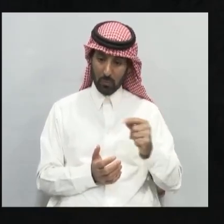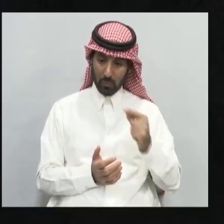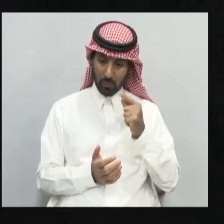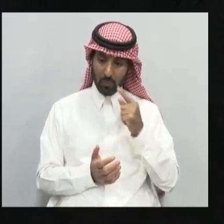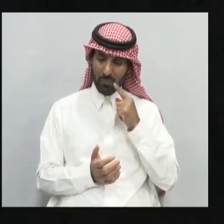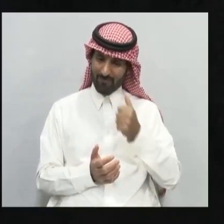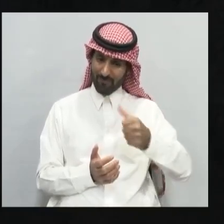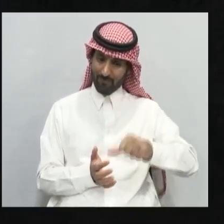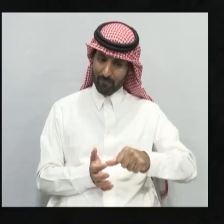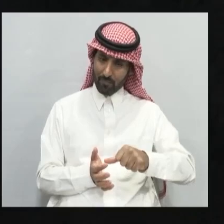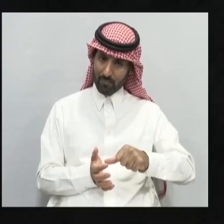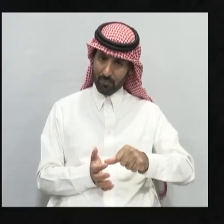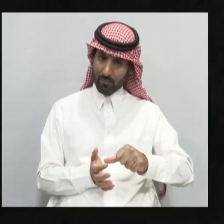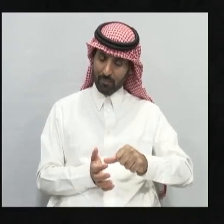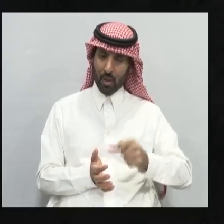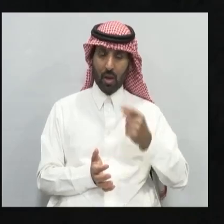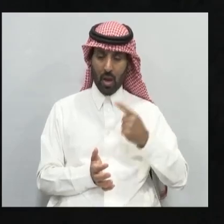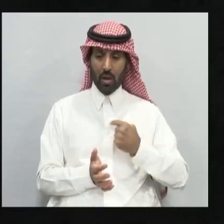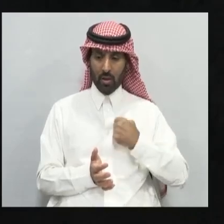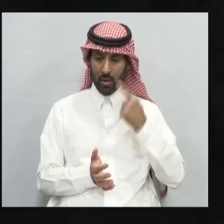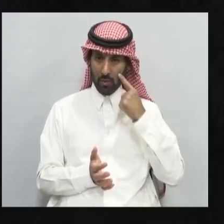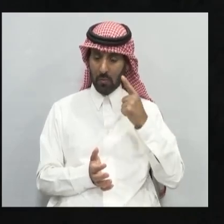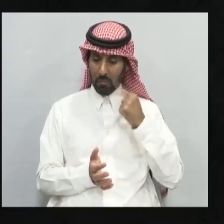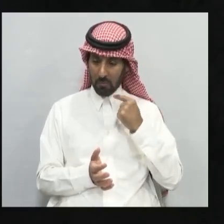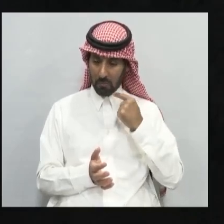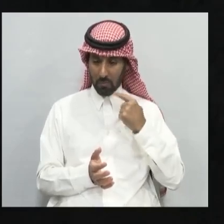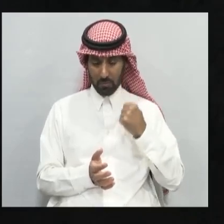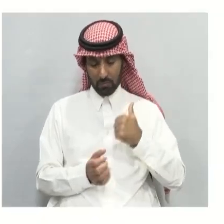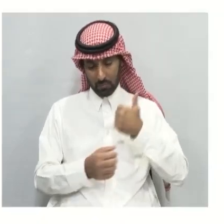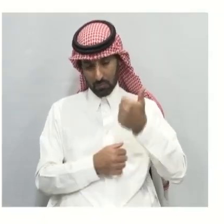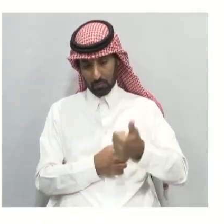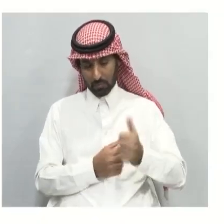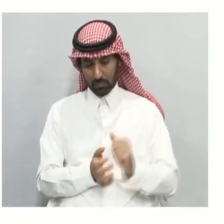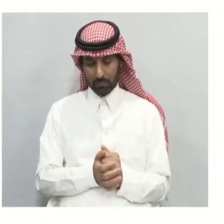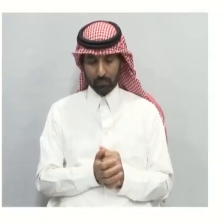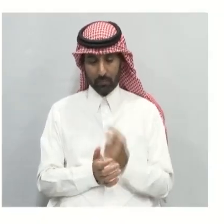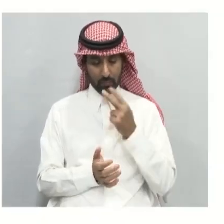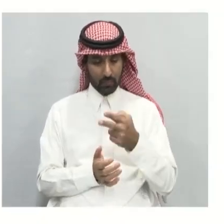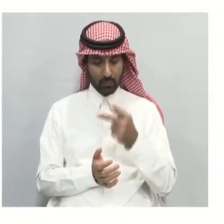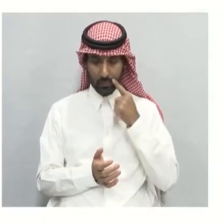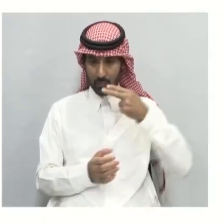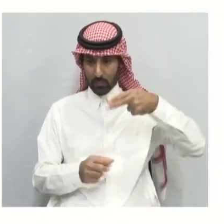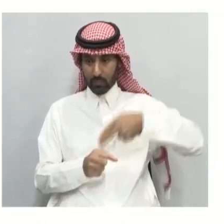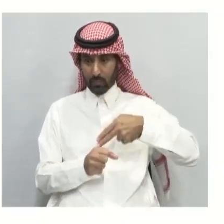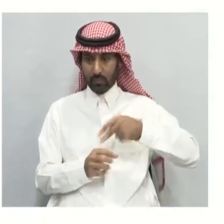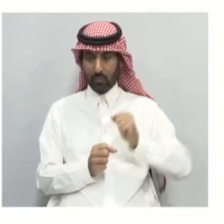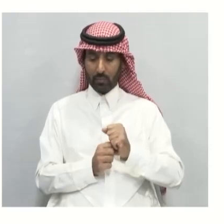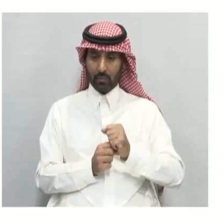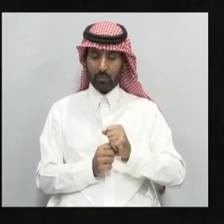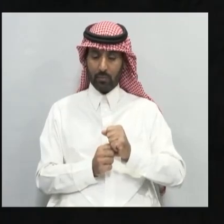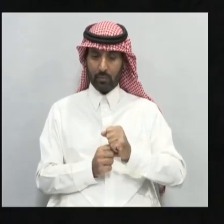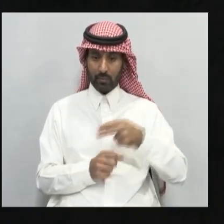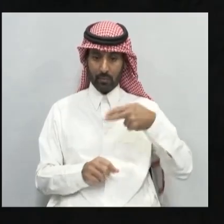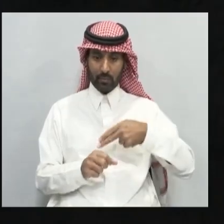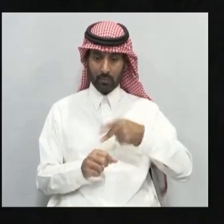or worse? I think that our lives with the wheel is much more better. How about oil? Oil